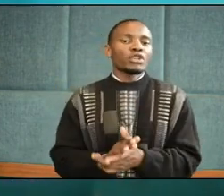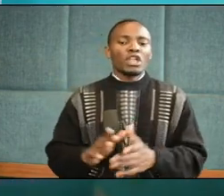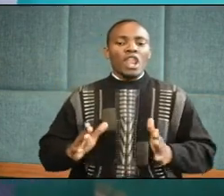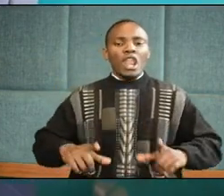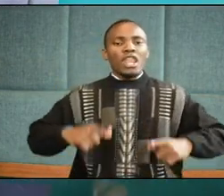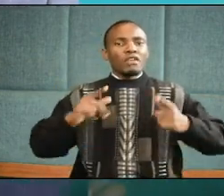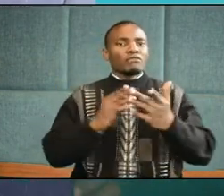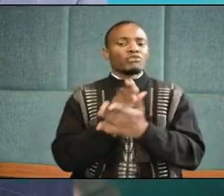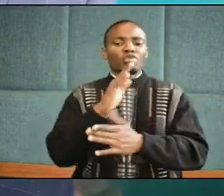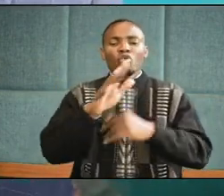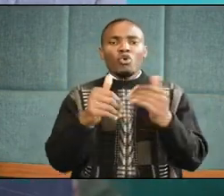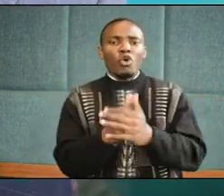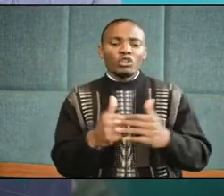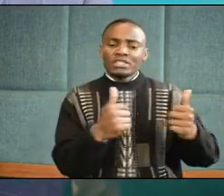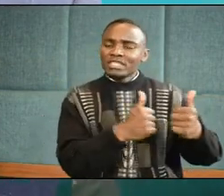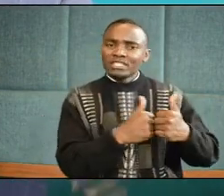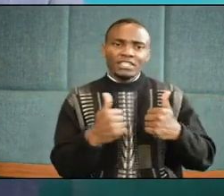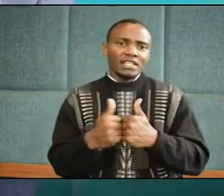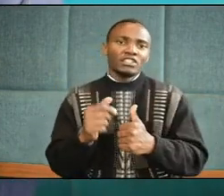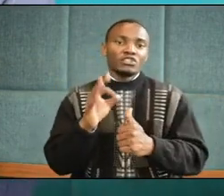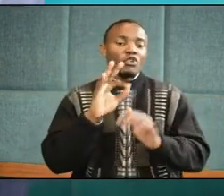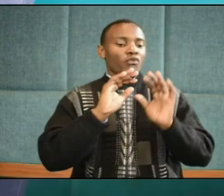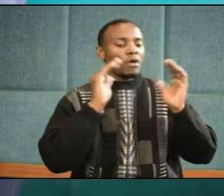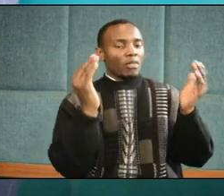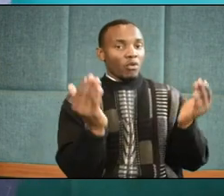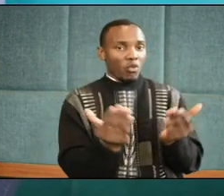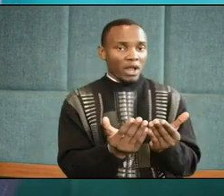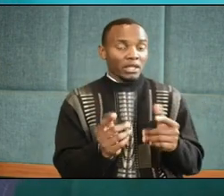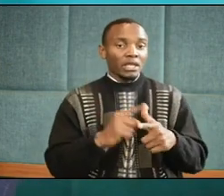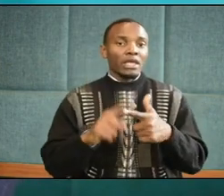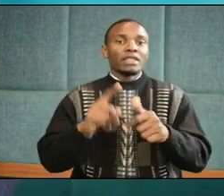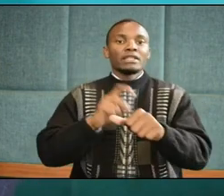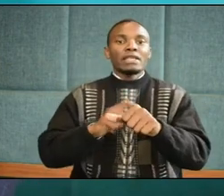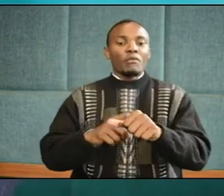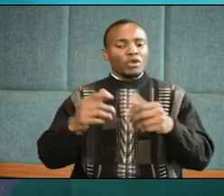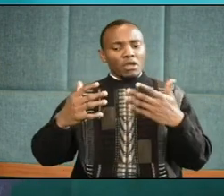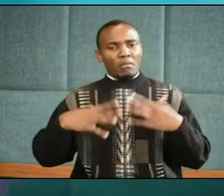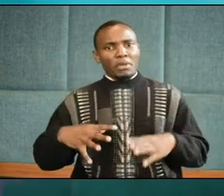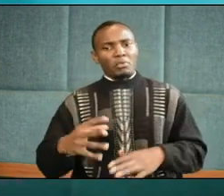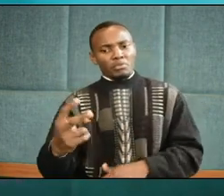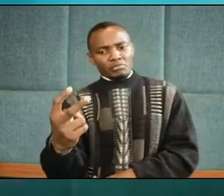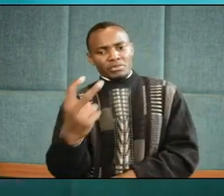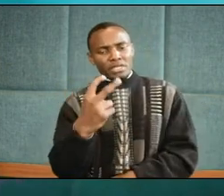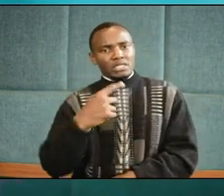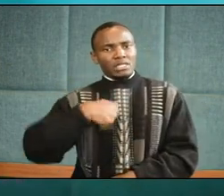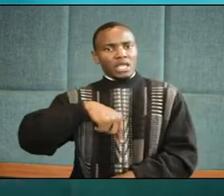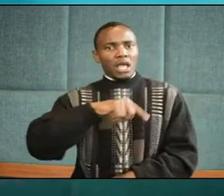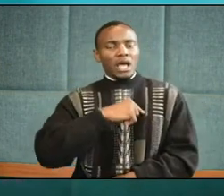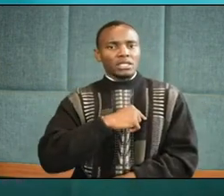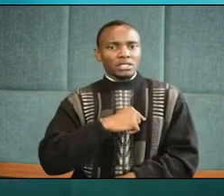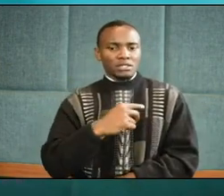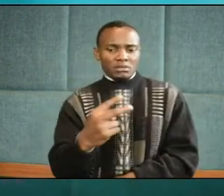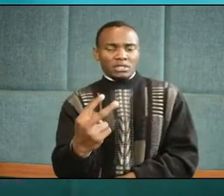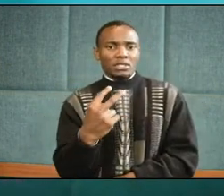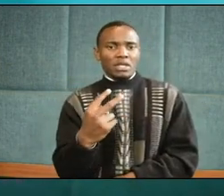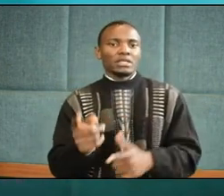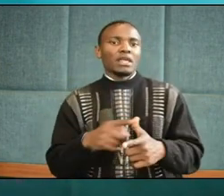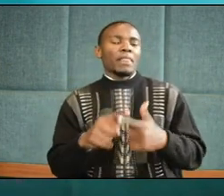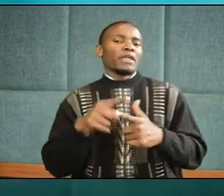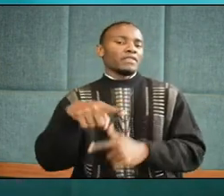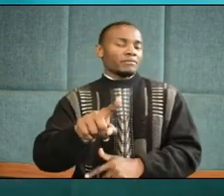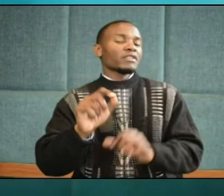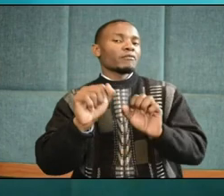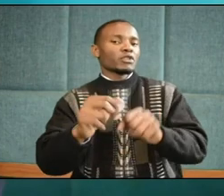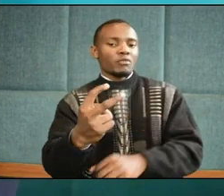things of tribalism, so that when people look into us or look us, they can